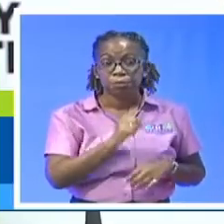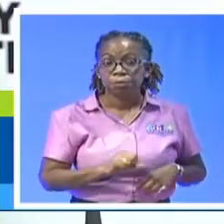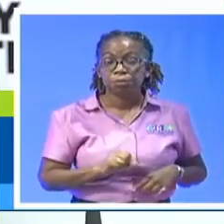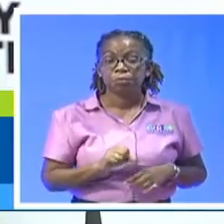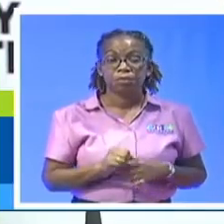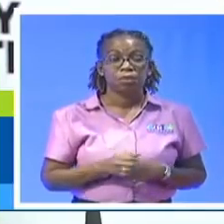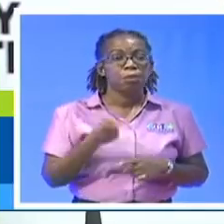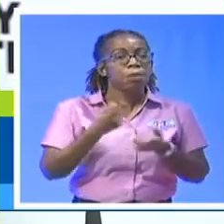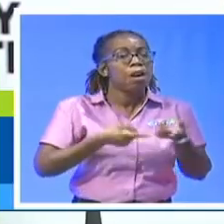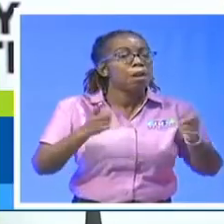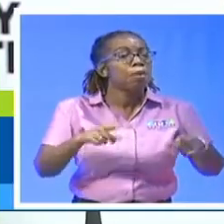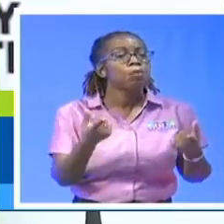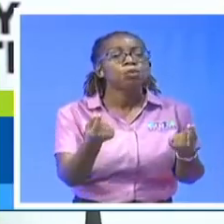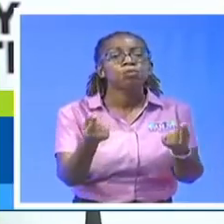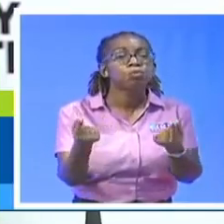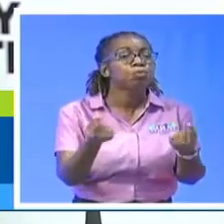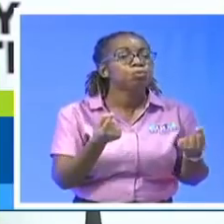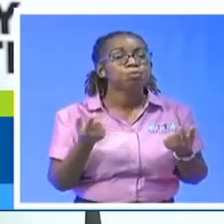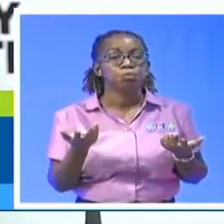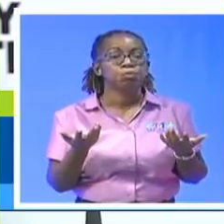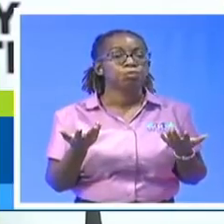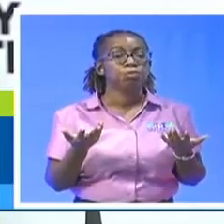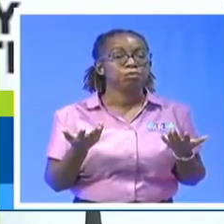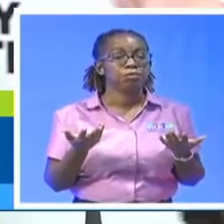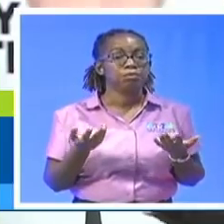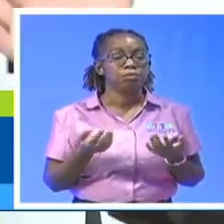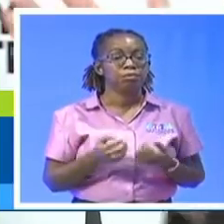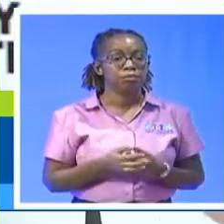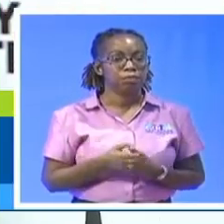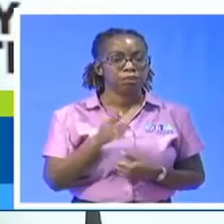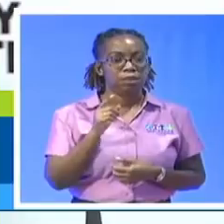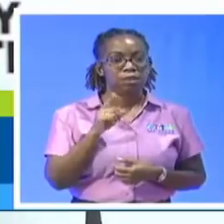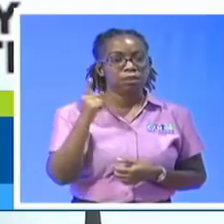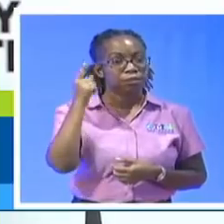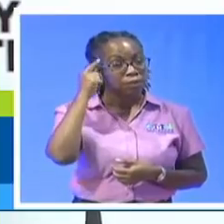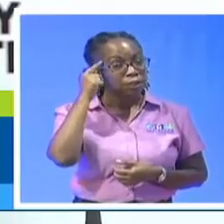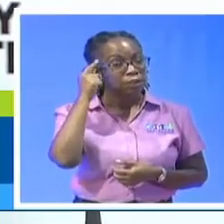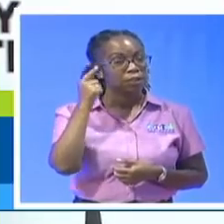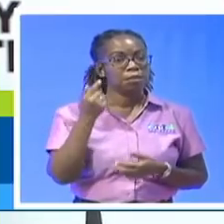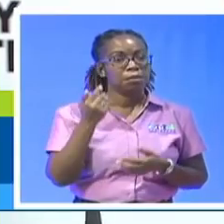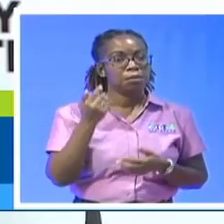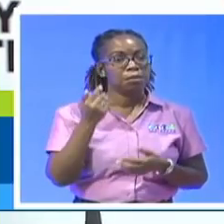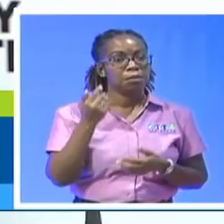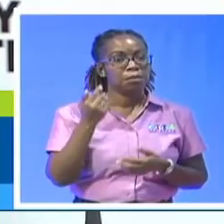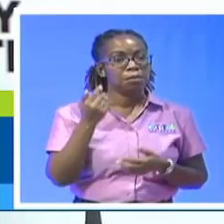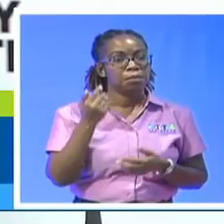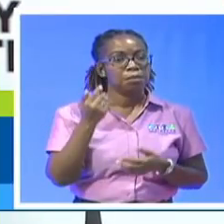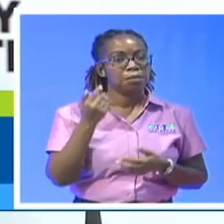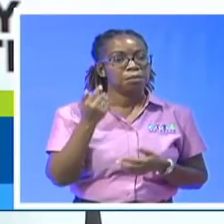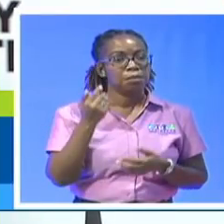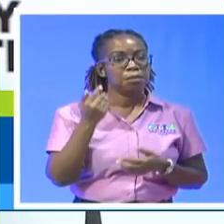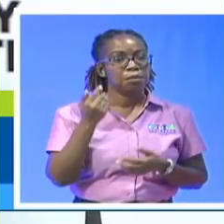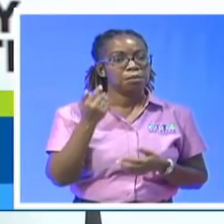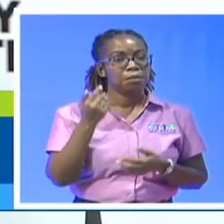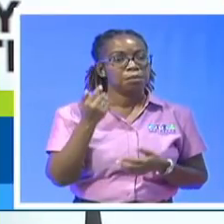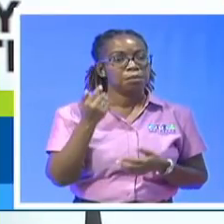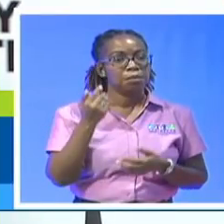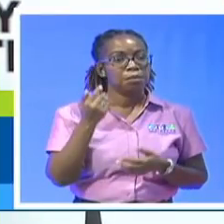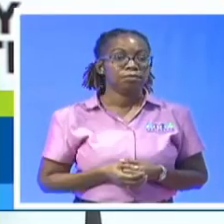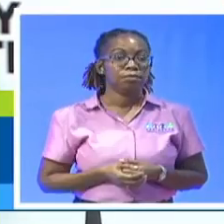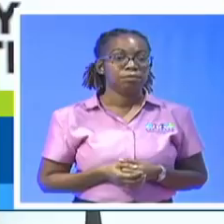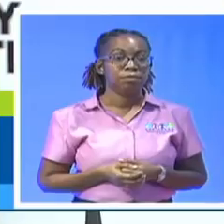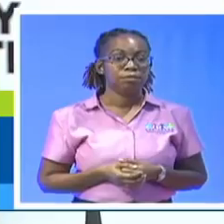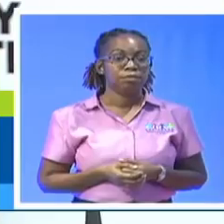do? And this is where the principle, and hopefully Dr. Hines can go into it, this is the principle of herd